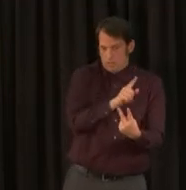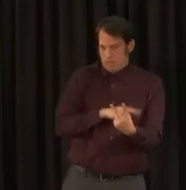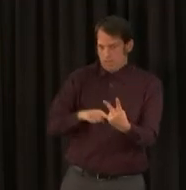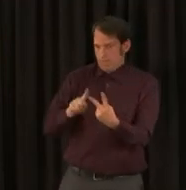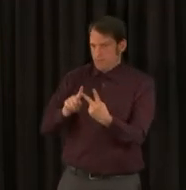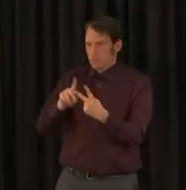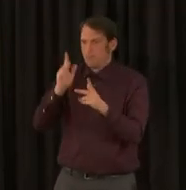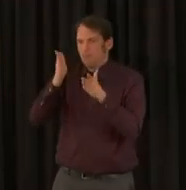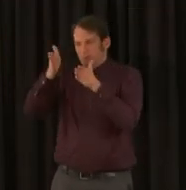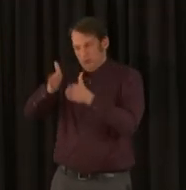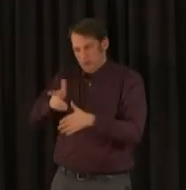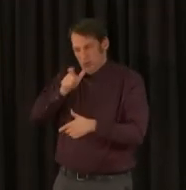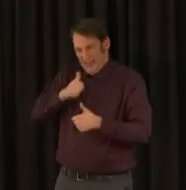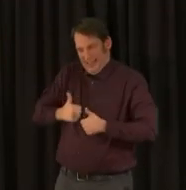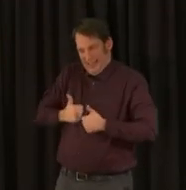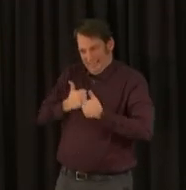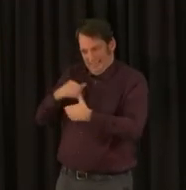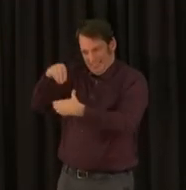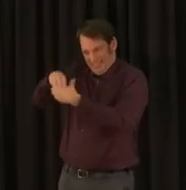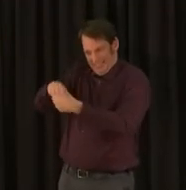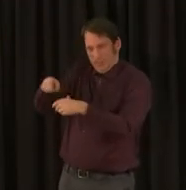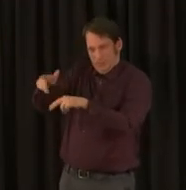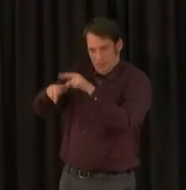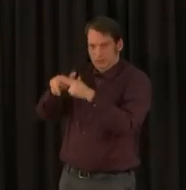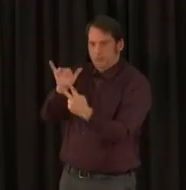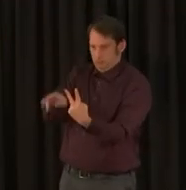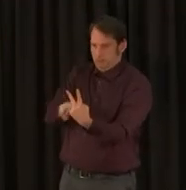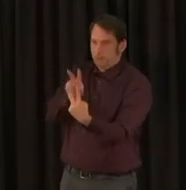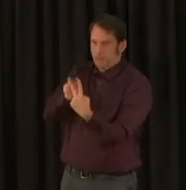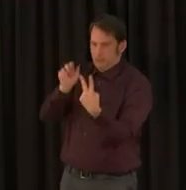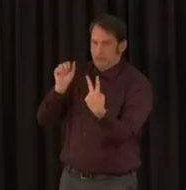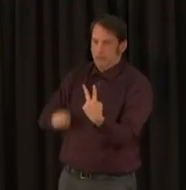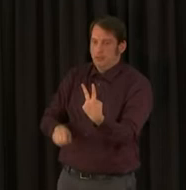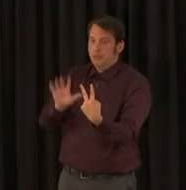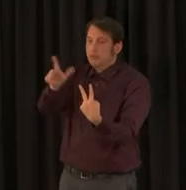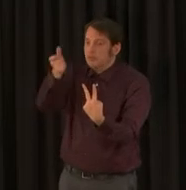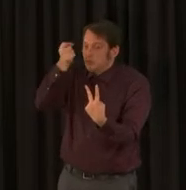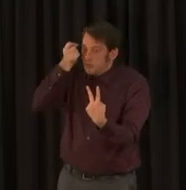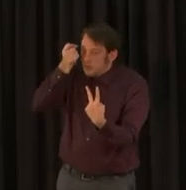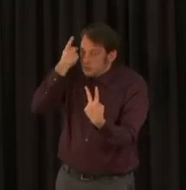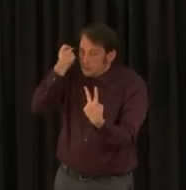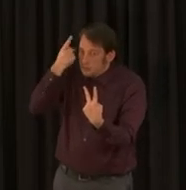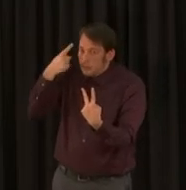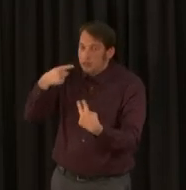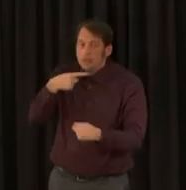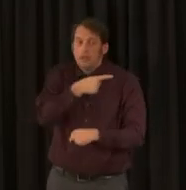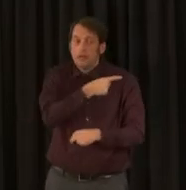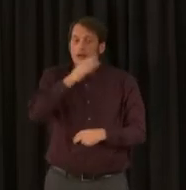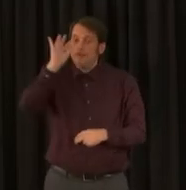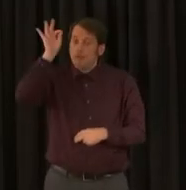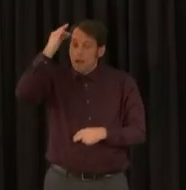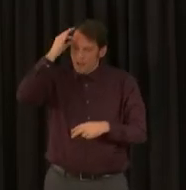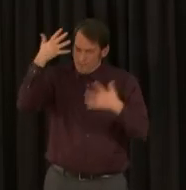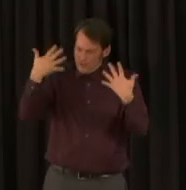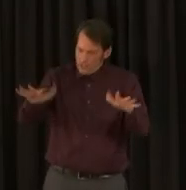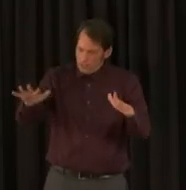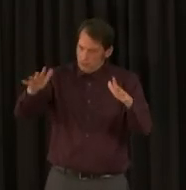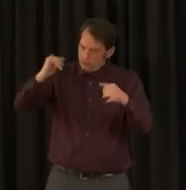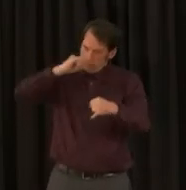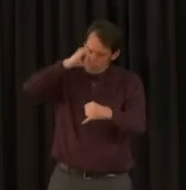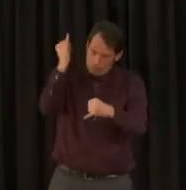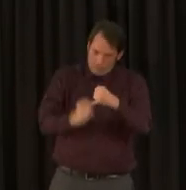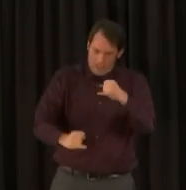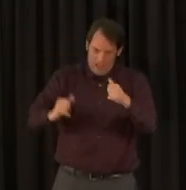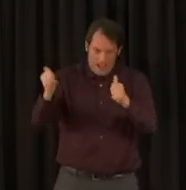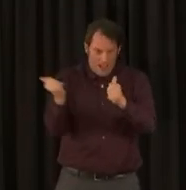the tenant, so both the housing provider and the resident. However, the federal government hasn't finalized the rules for